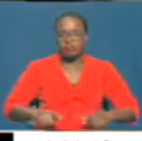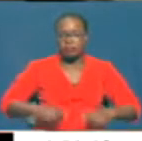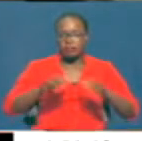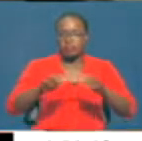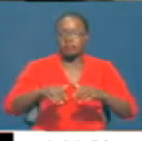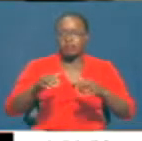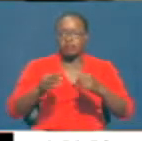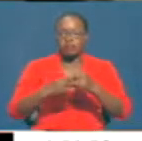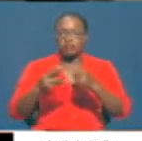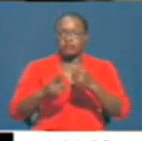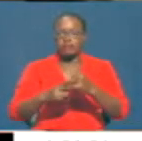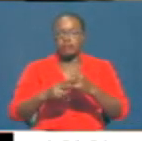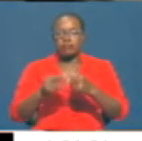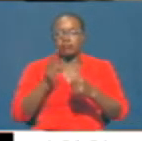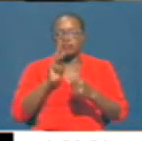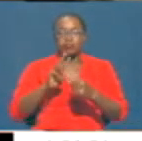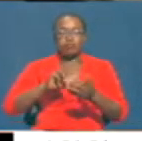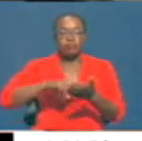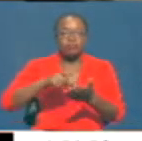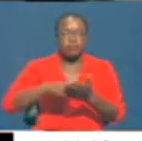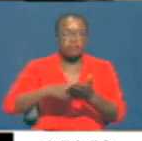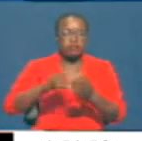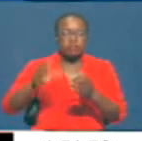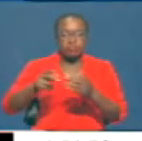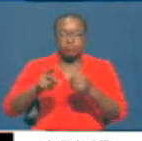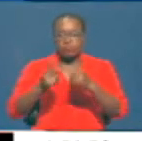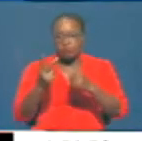water projects in 26 counties across Kenya.